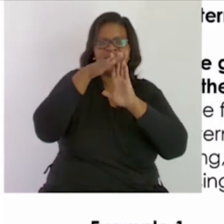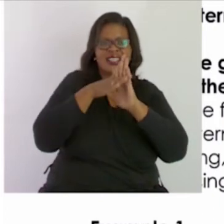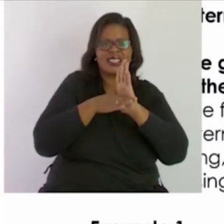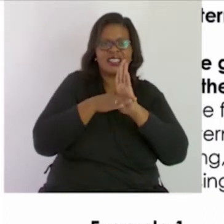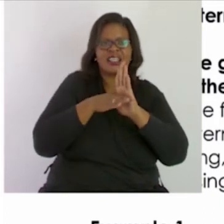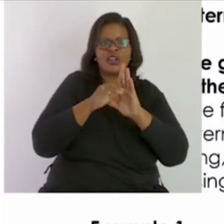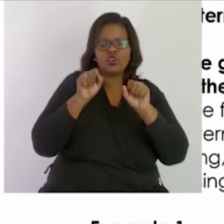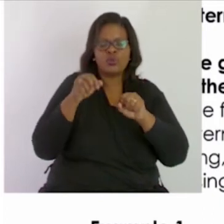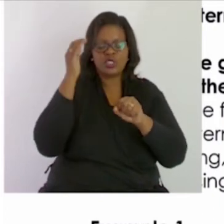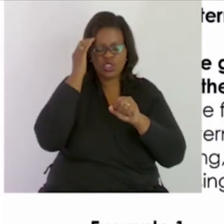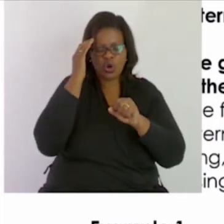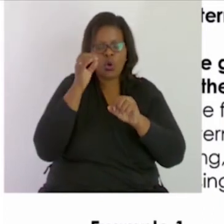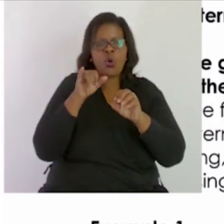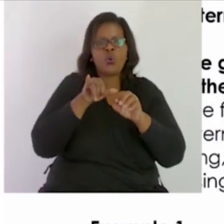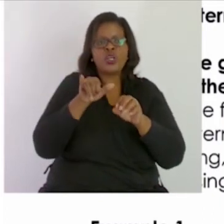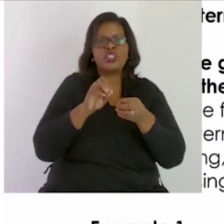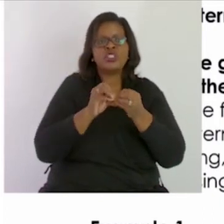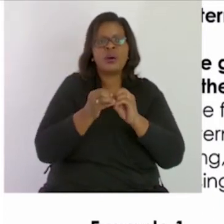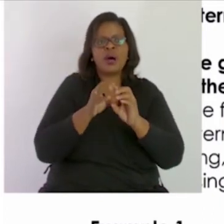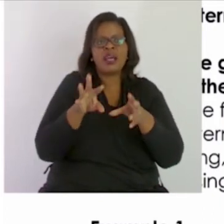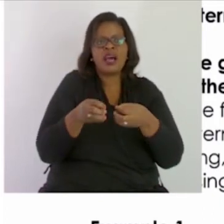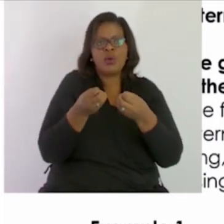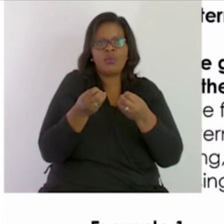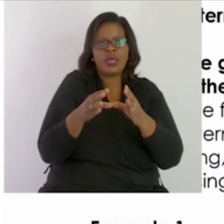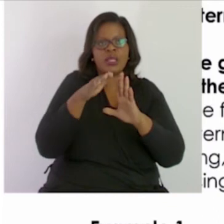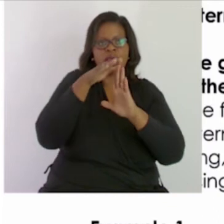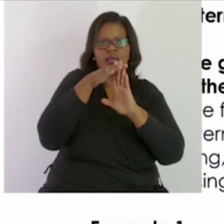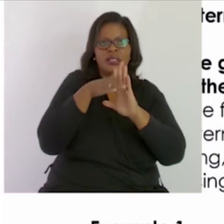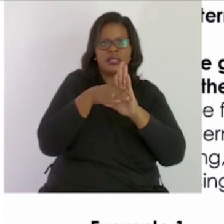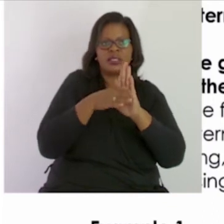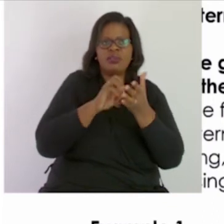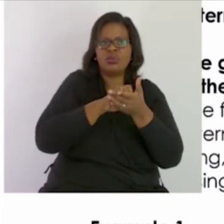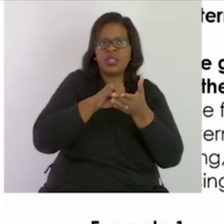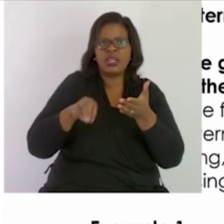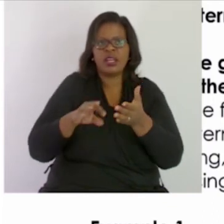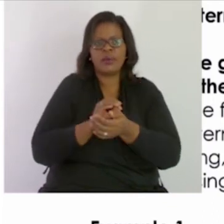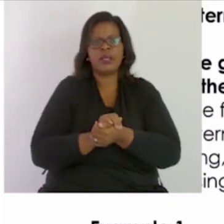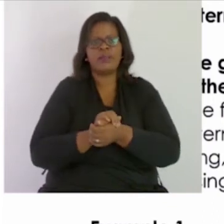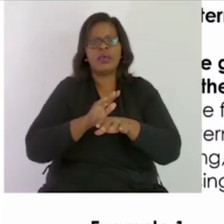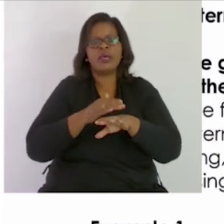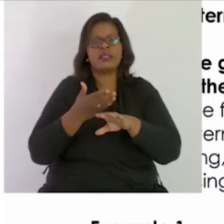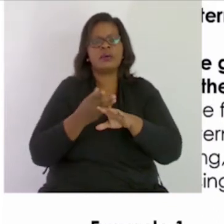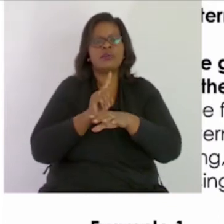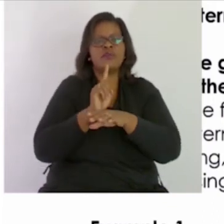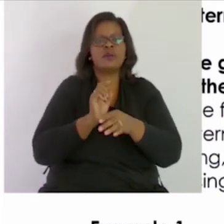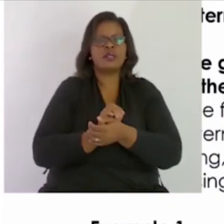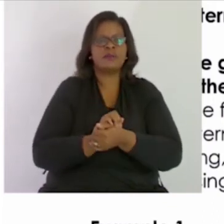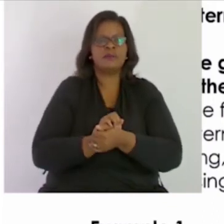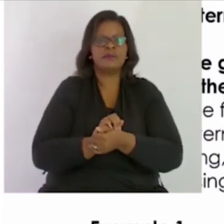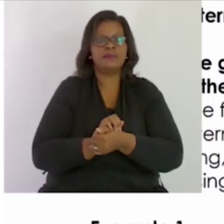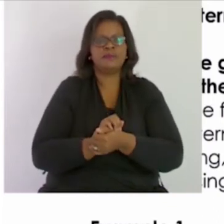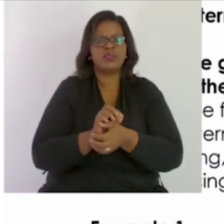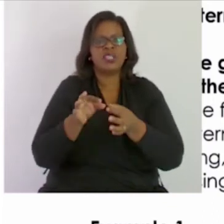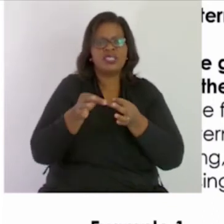see it is decreasing by how much. Let us look at the first example. We are supposed to